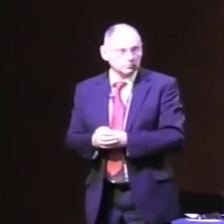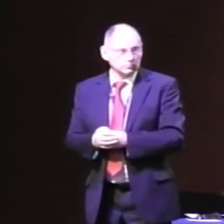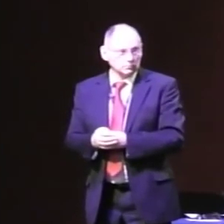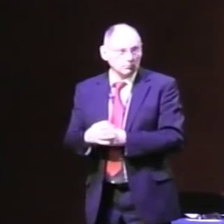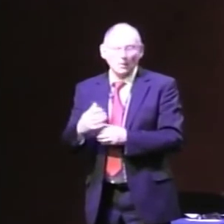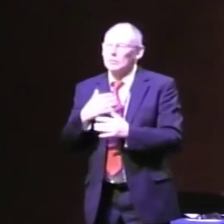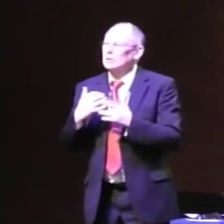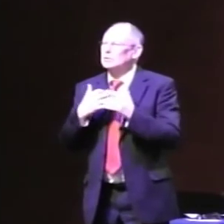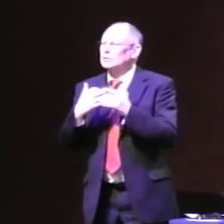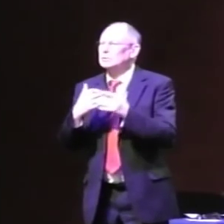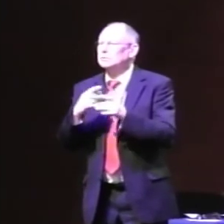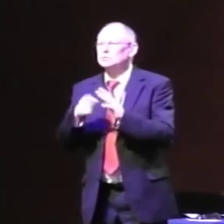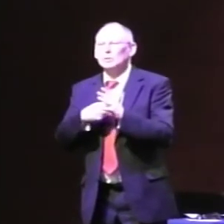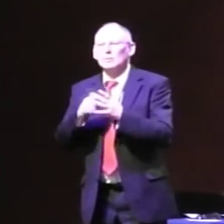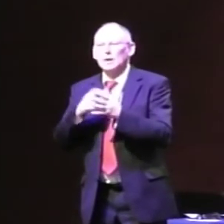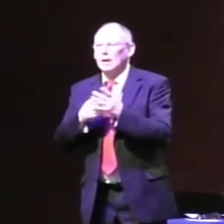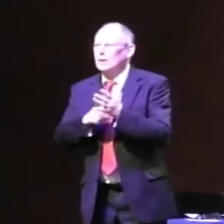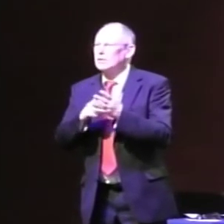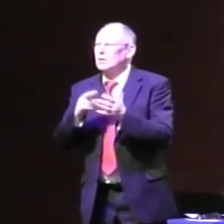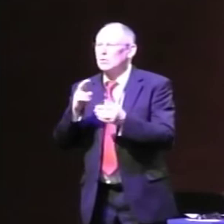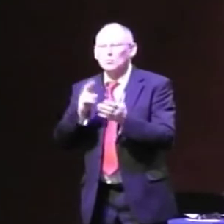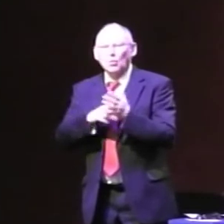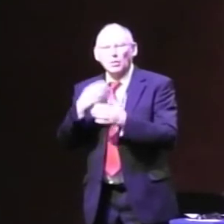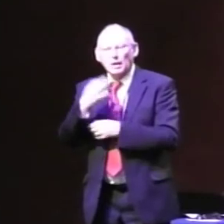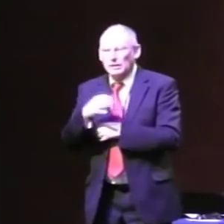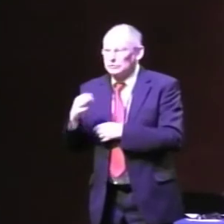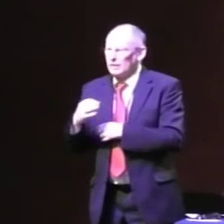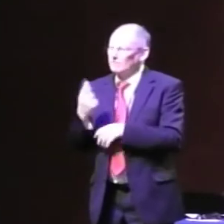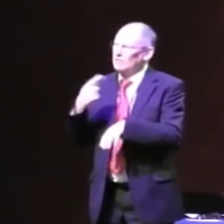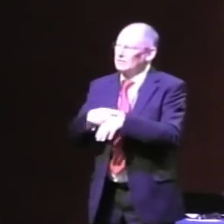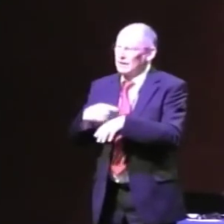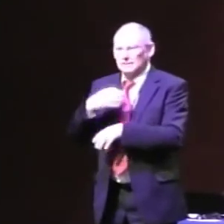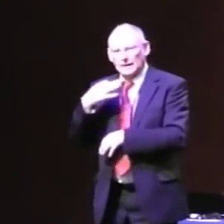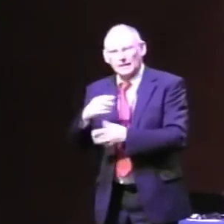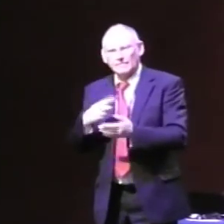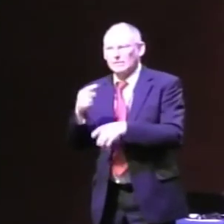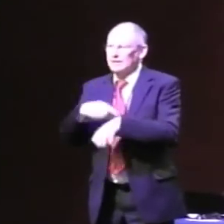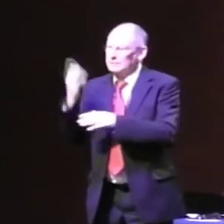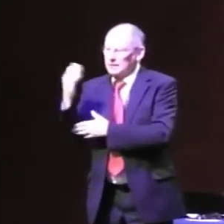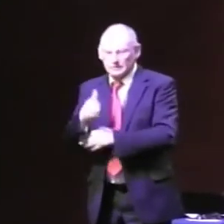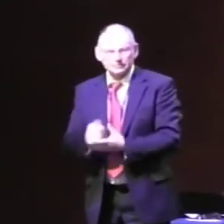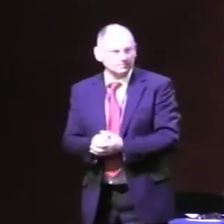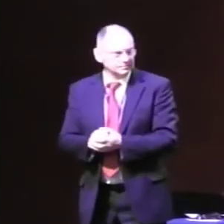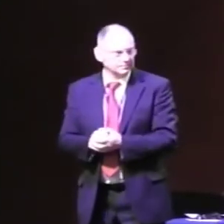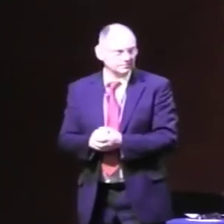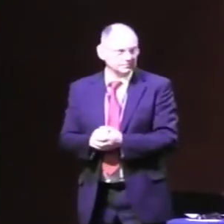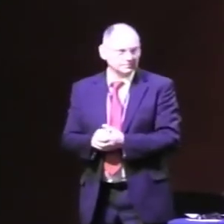President, Congress, Jim Carlin, North Lanarkshire Trades Council, first-time delegate and first-time speaker.